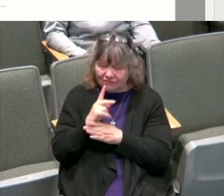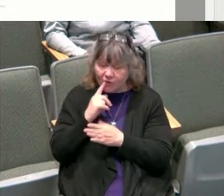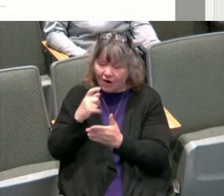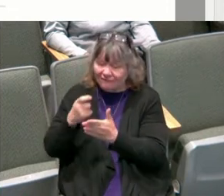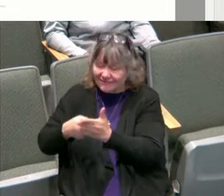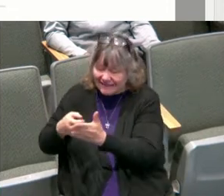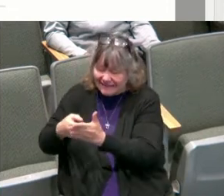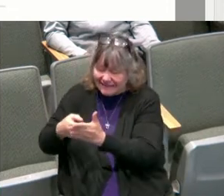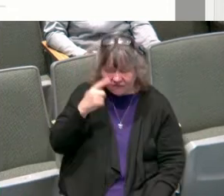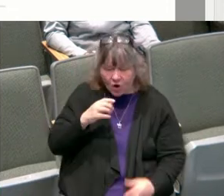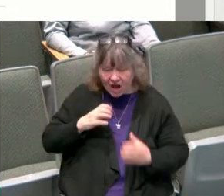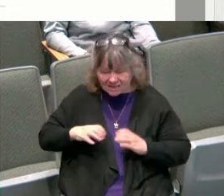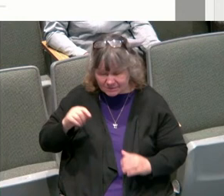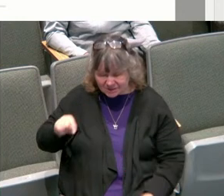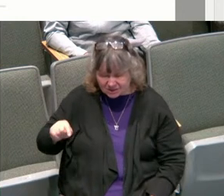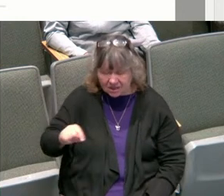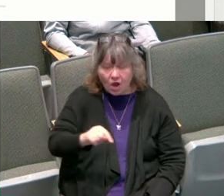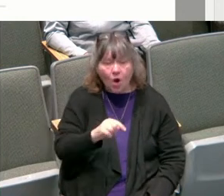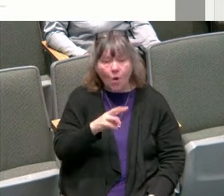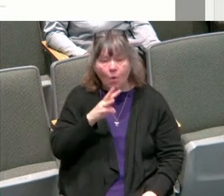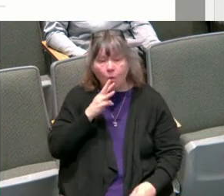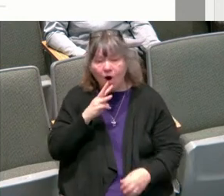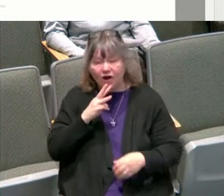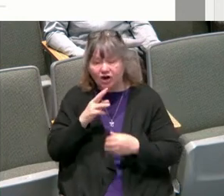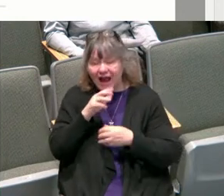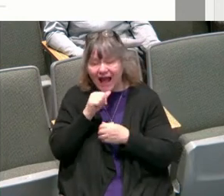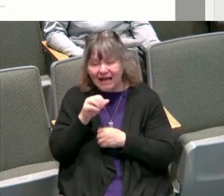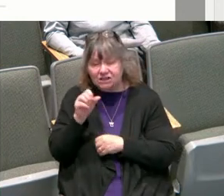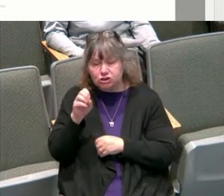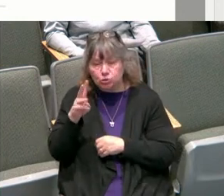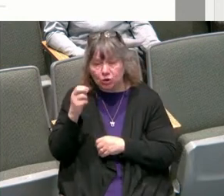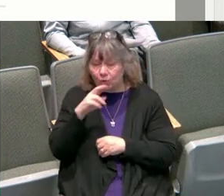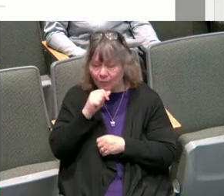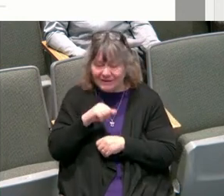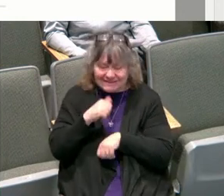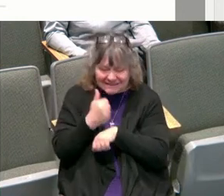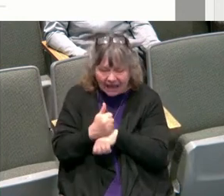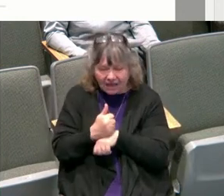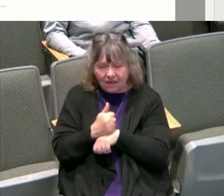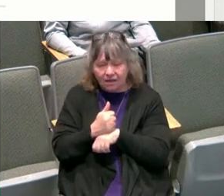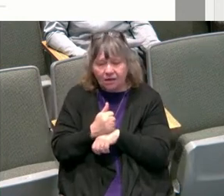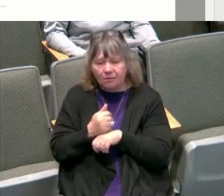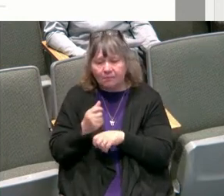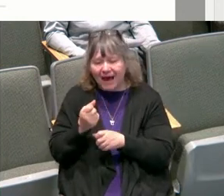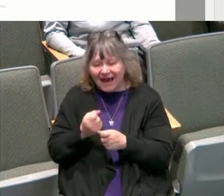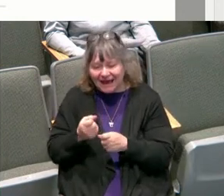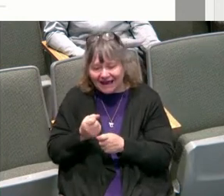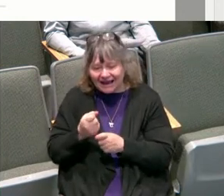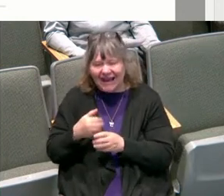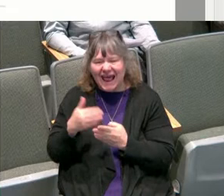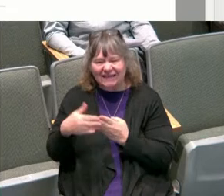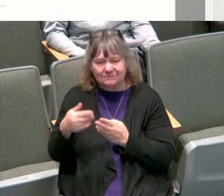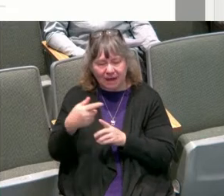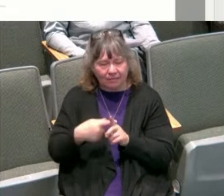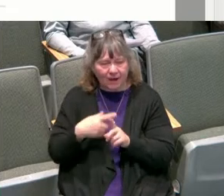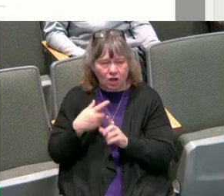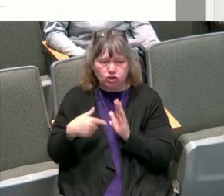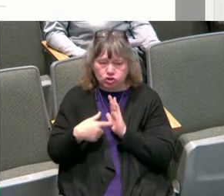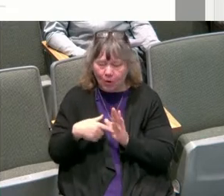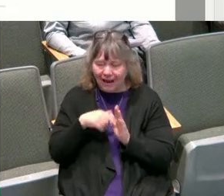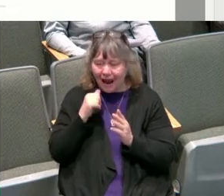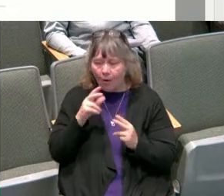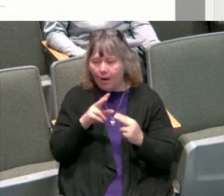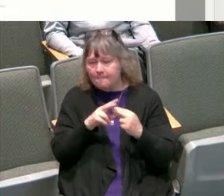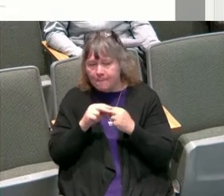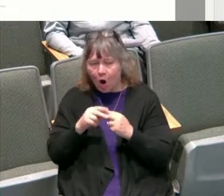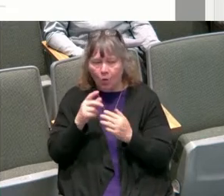customers Water and Sewer fees for the coming year will be set by the select board next month but I included this slide showing a large increase in borrowing costs